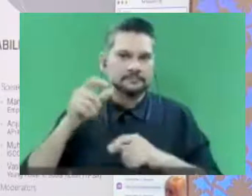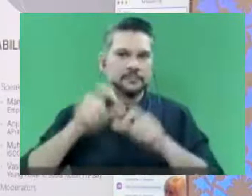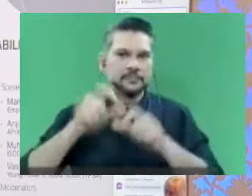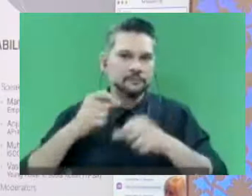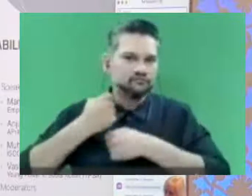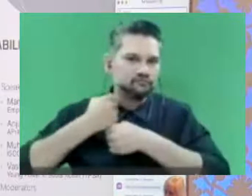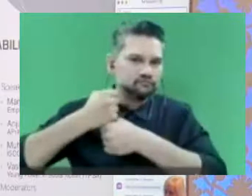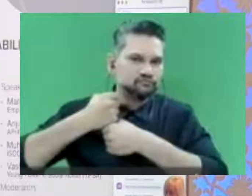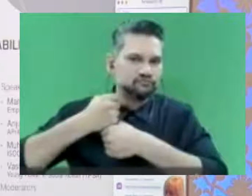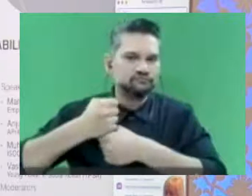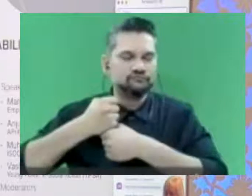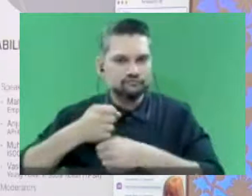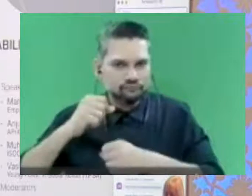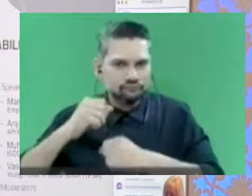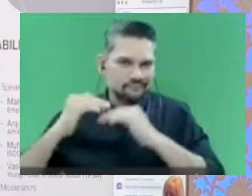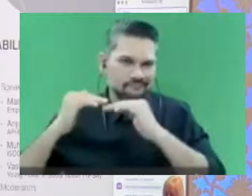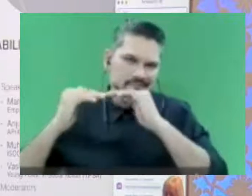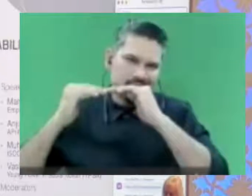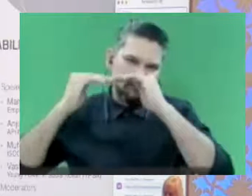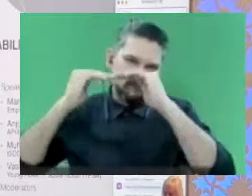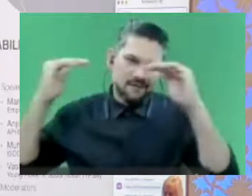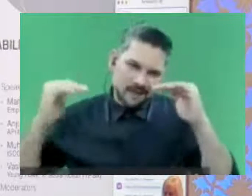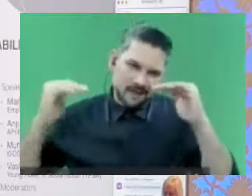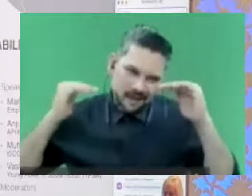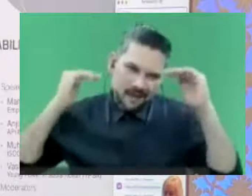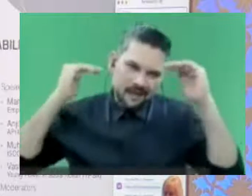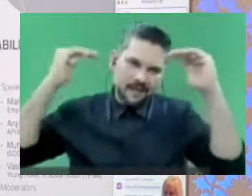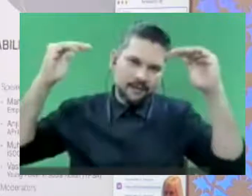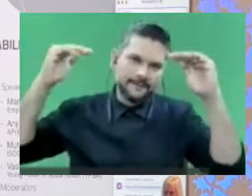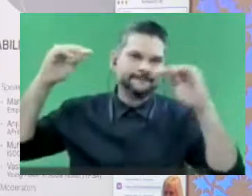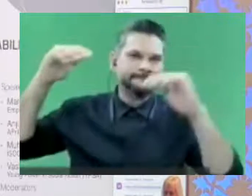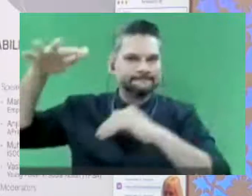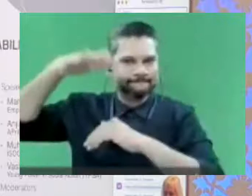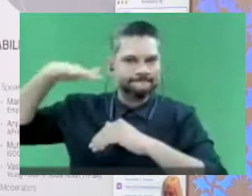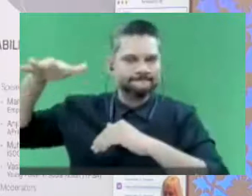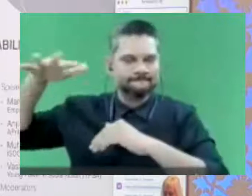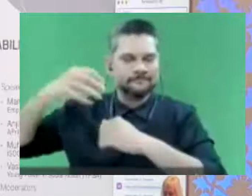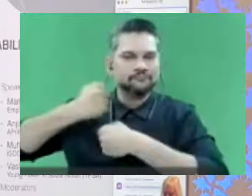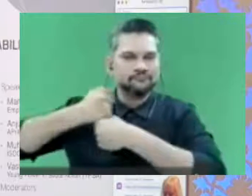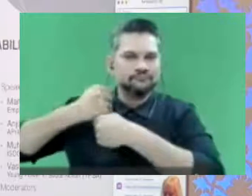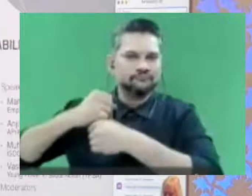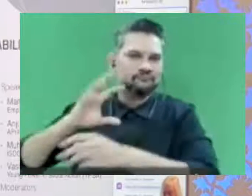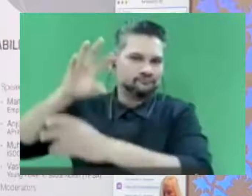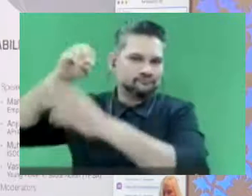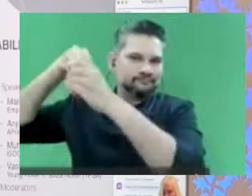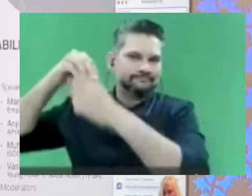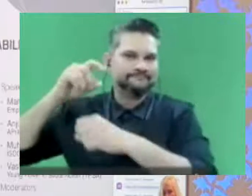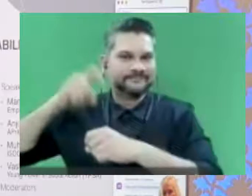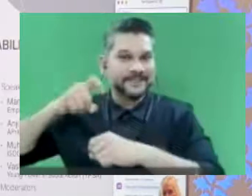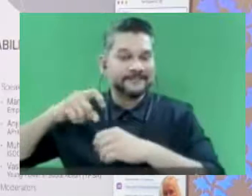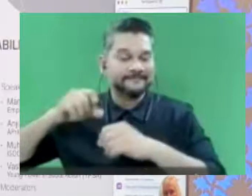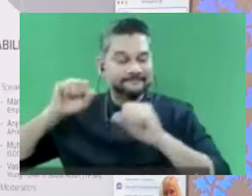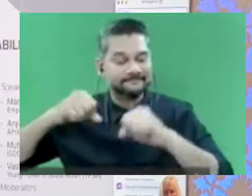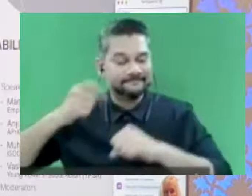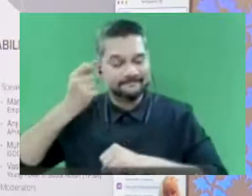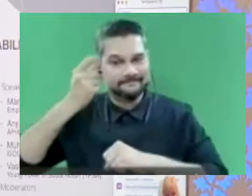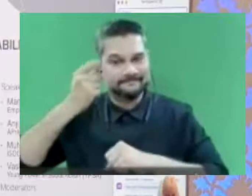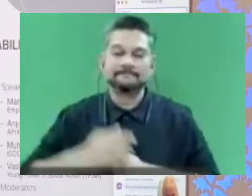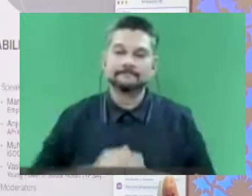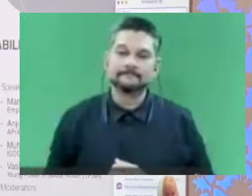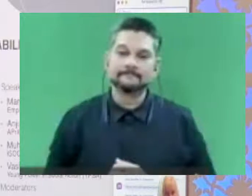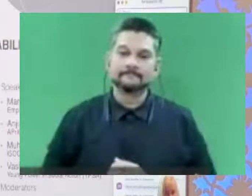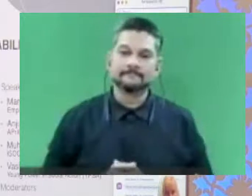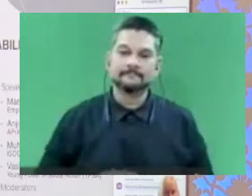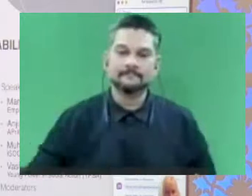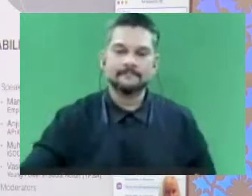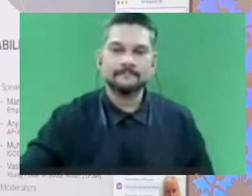on a number of different levels, and we need to ensure that happens. So I call on any,